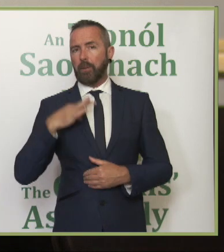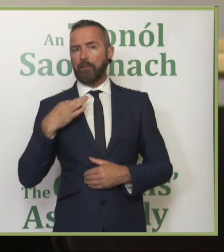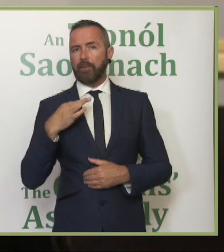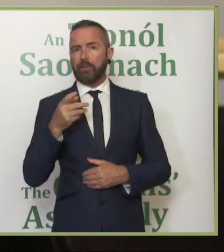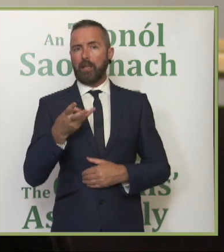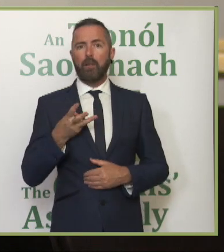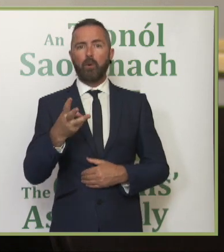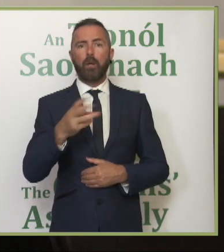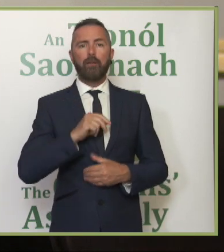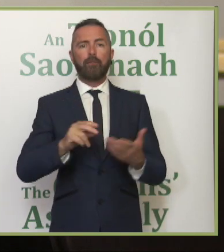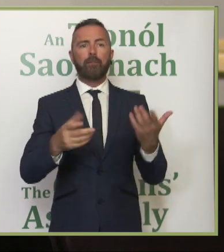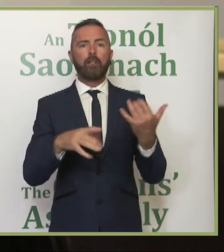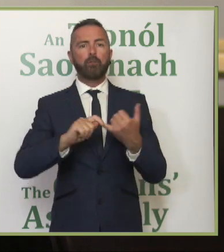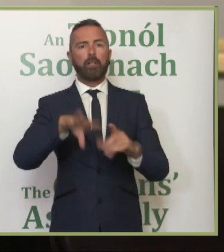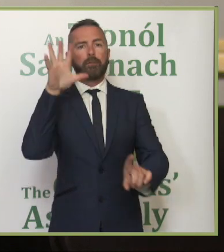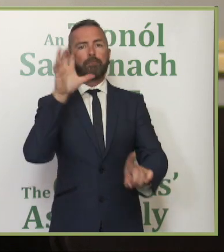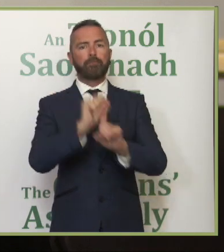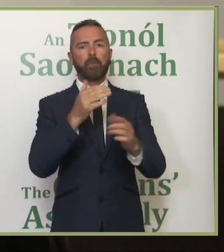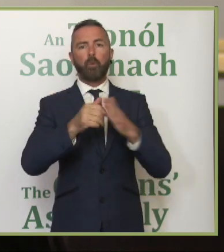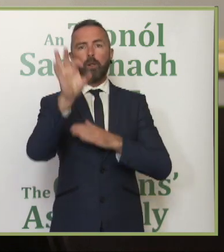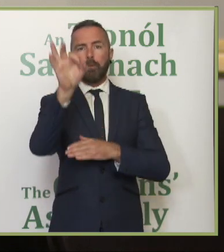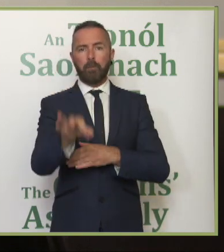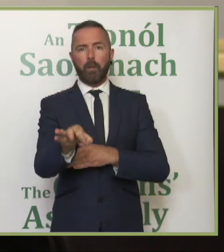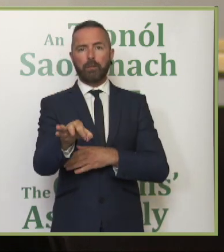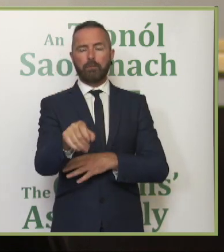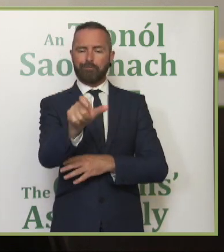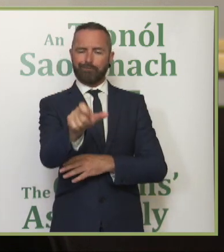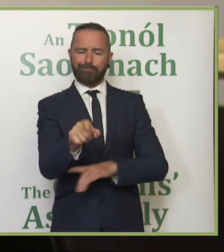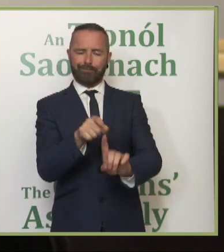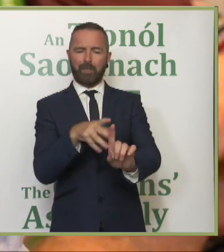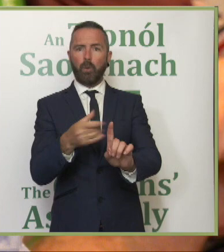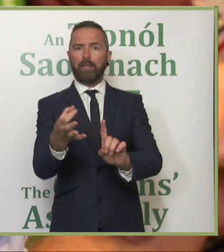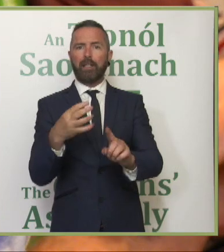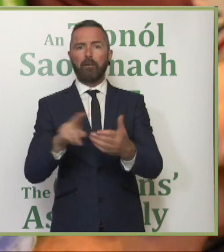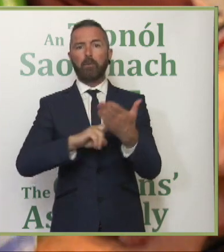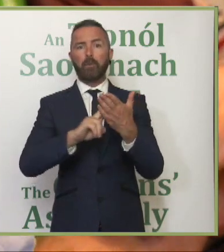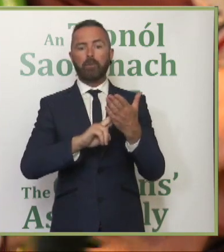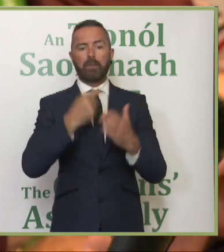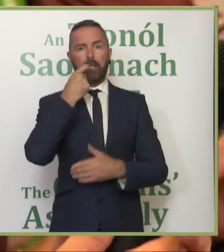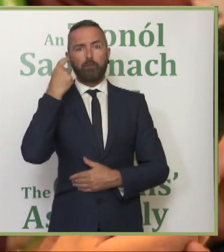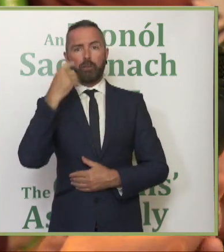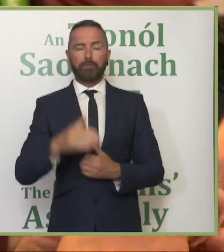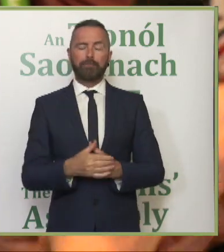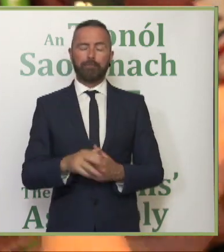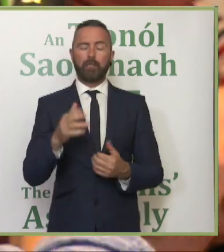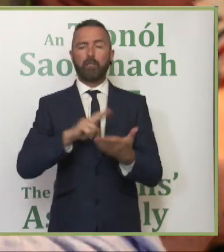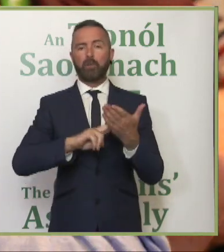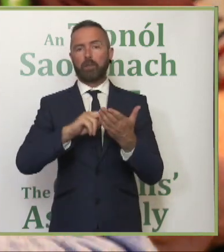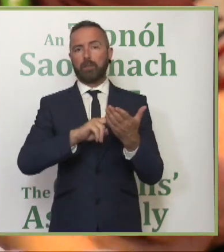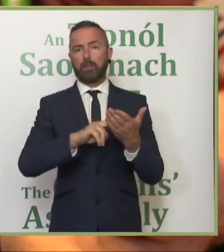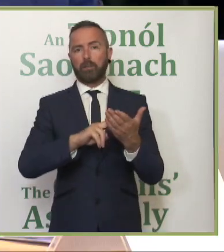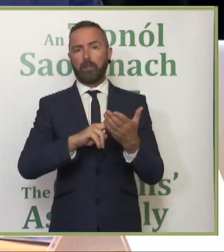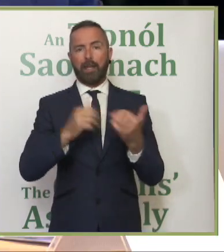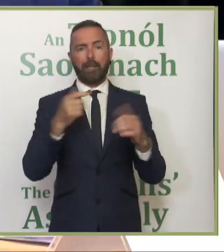kind of tapping into what a person is getting from using a drug. Thank you. Sorry, and a great question